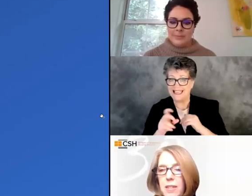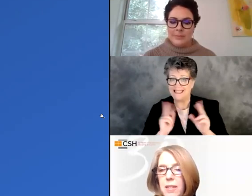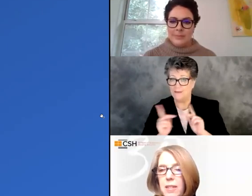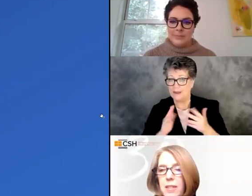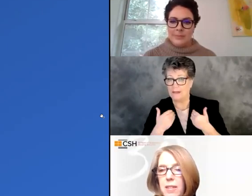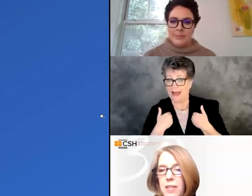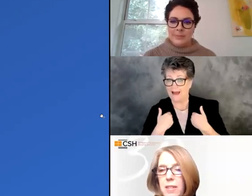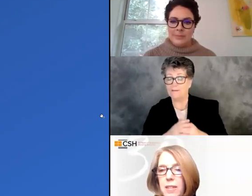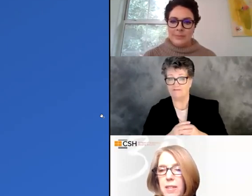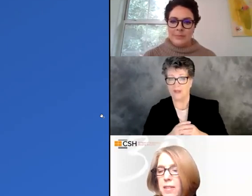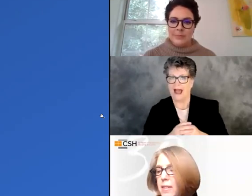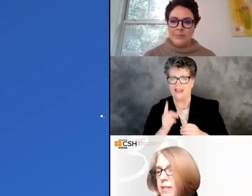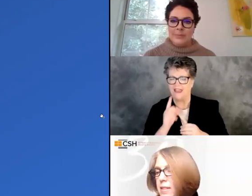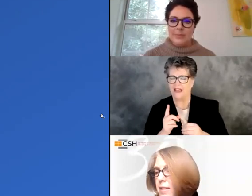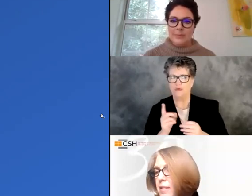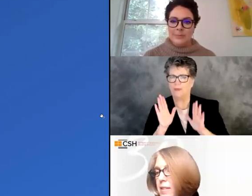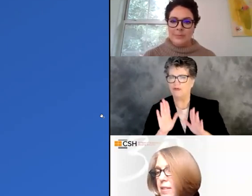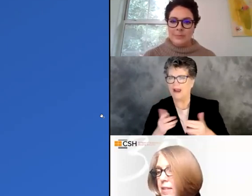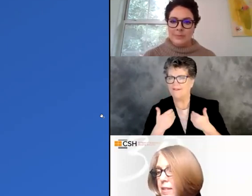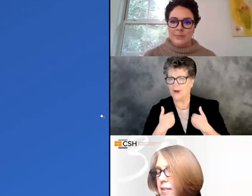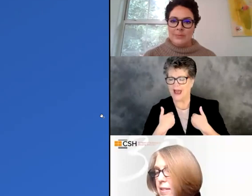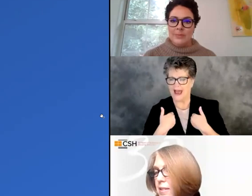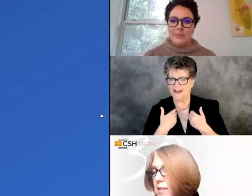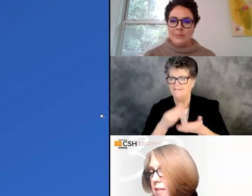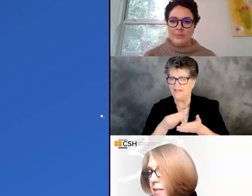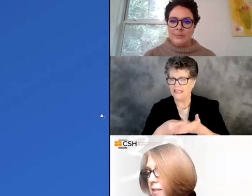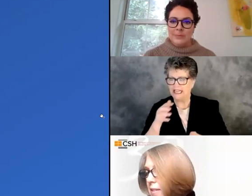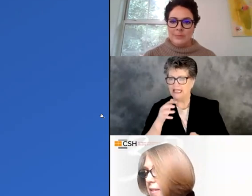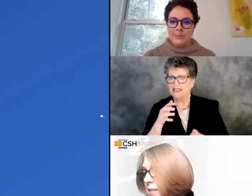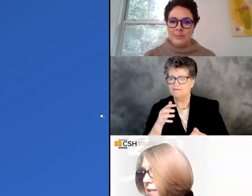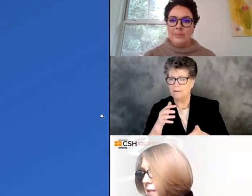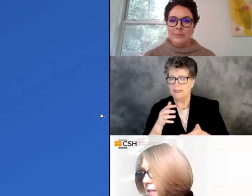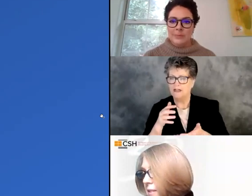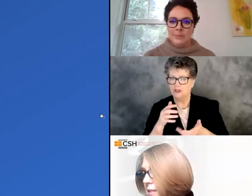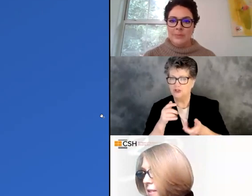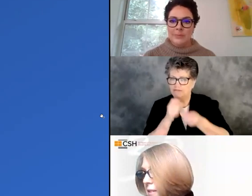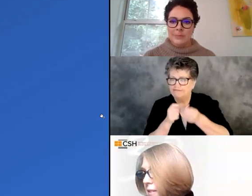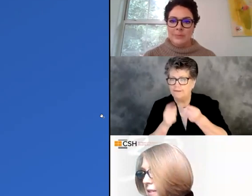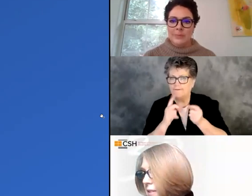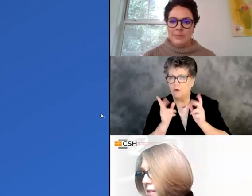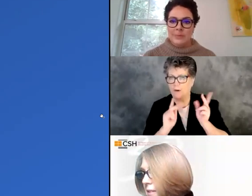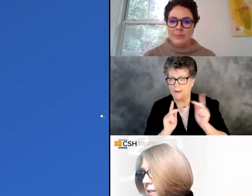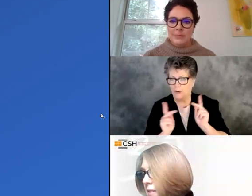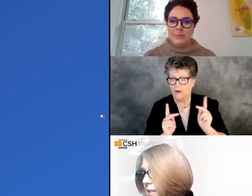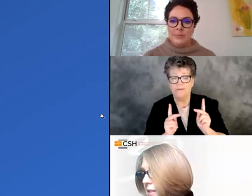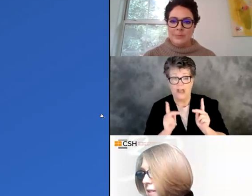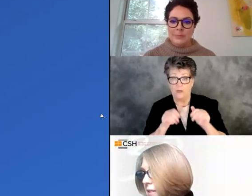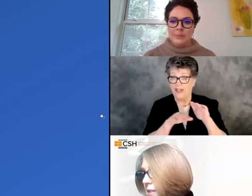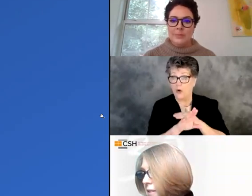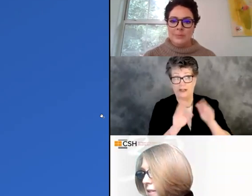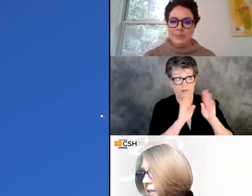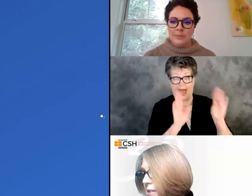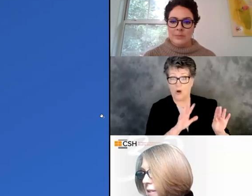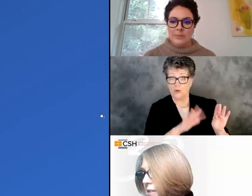I think it would be great if we would have funding for adaptations for folks, that when they go into these